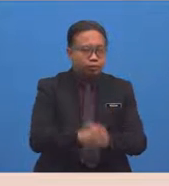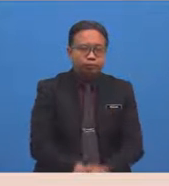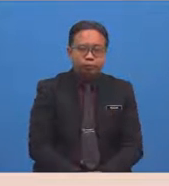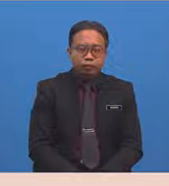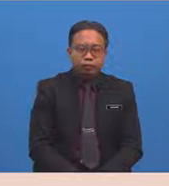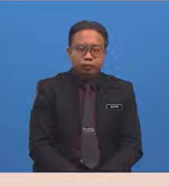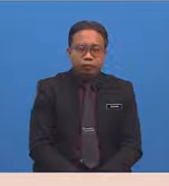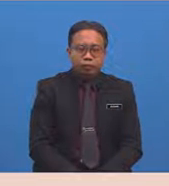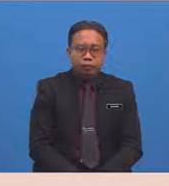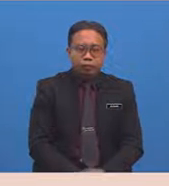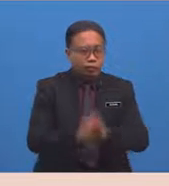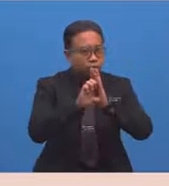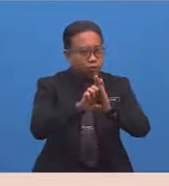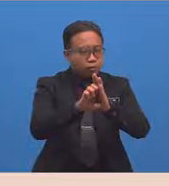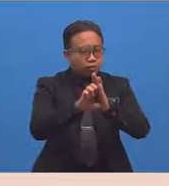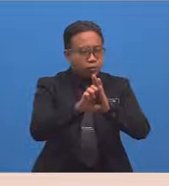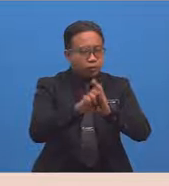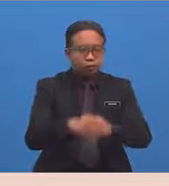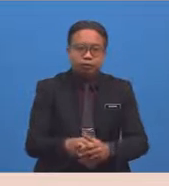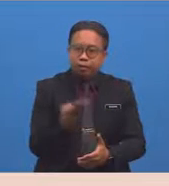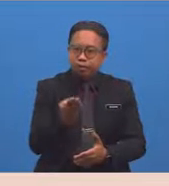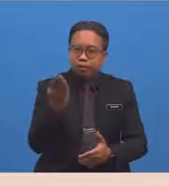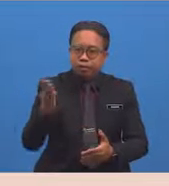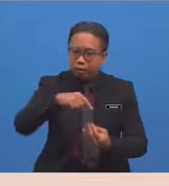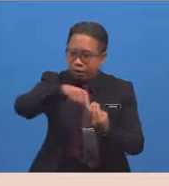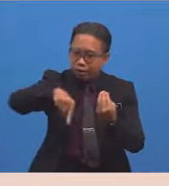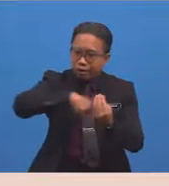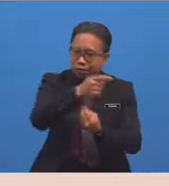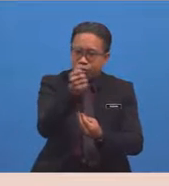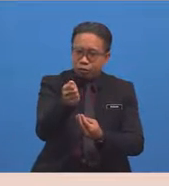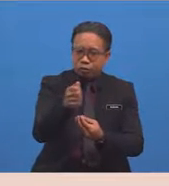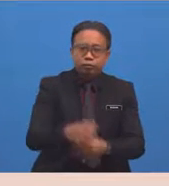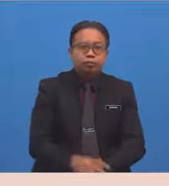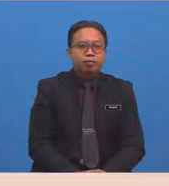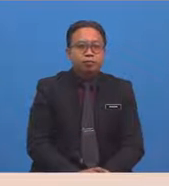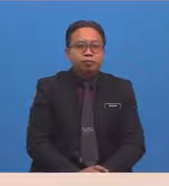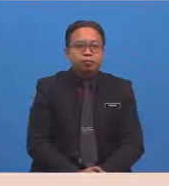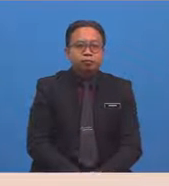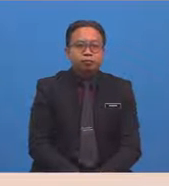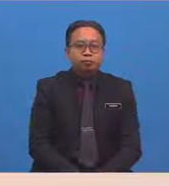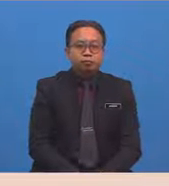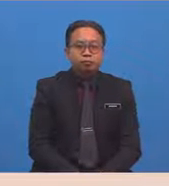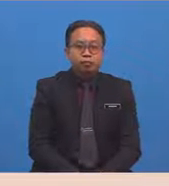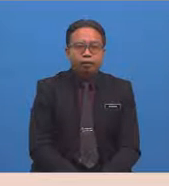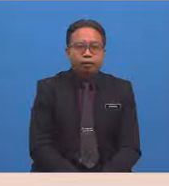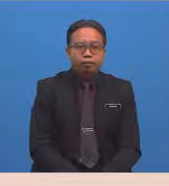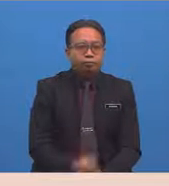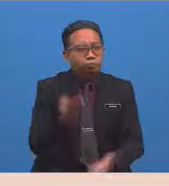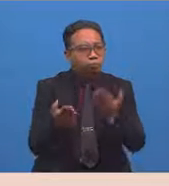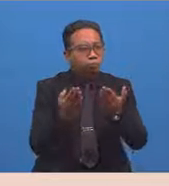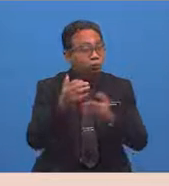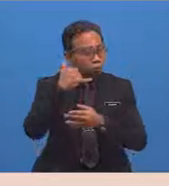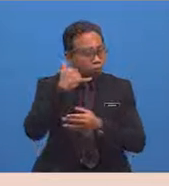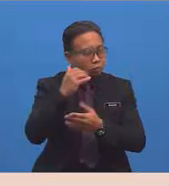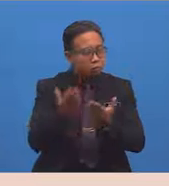we look at another example involving things? Things around you, your pencil, your ruler, the school bell, or probably even your